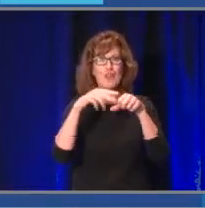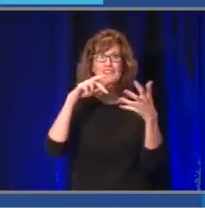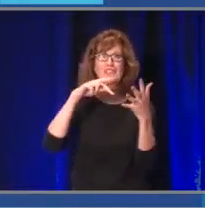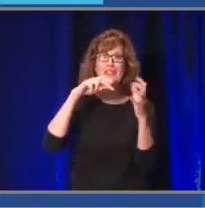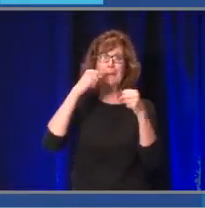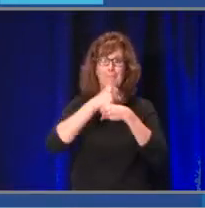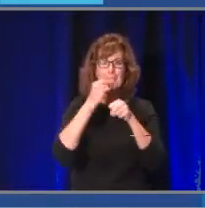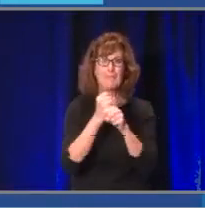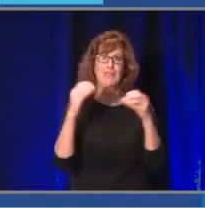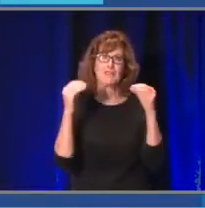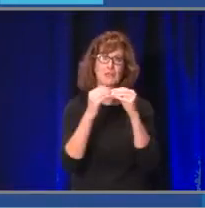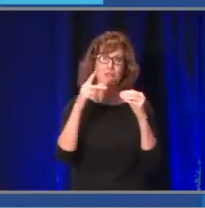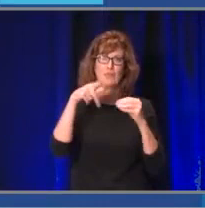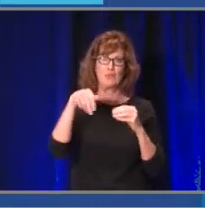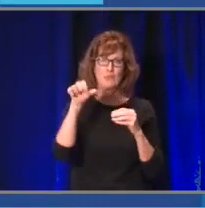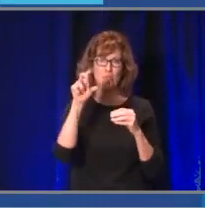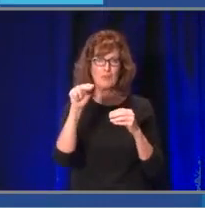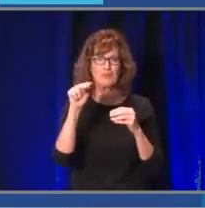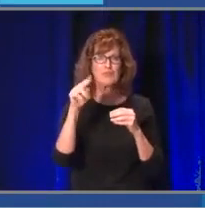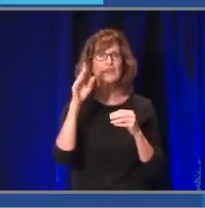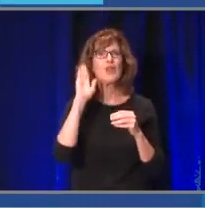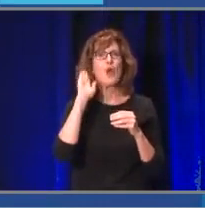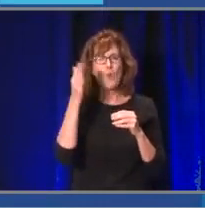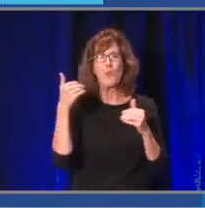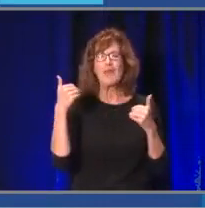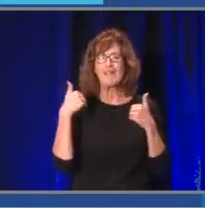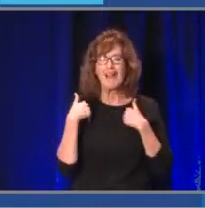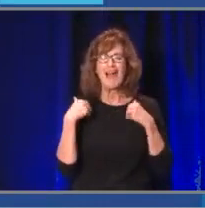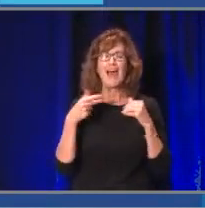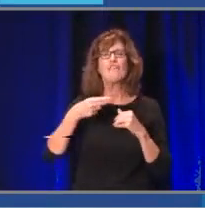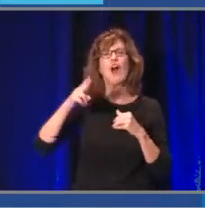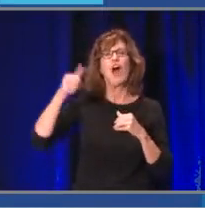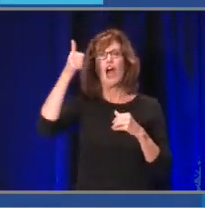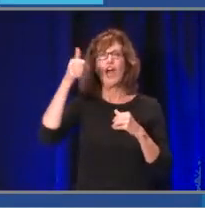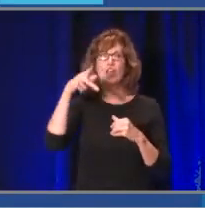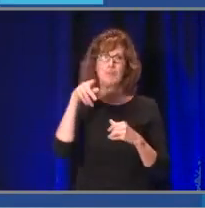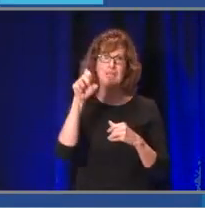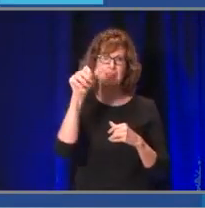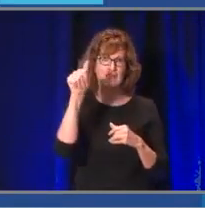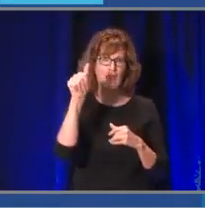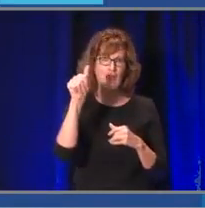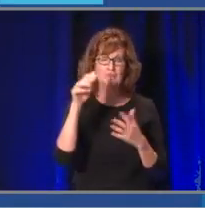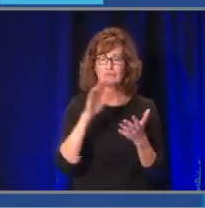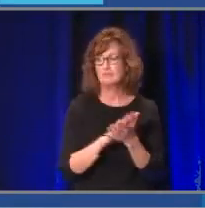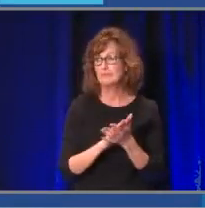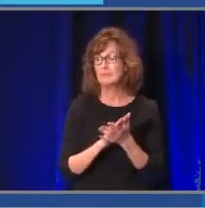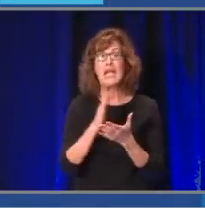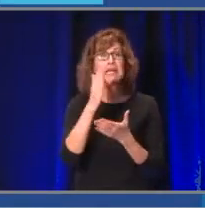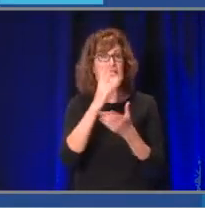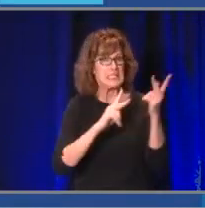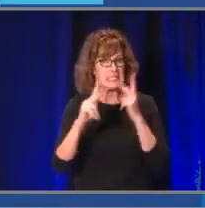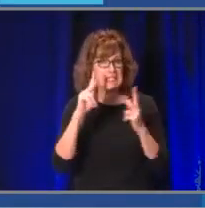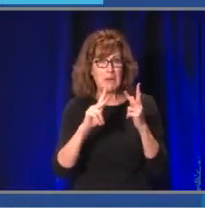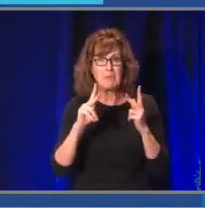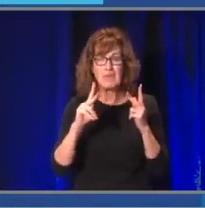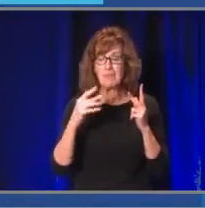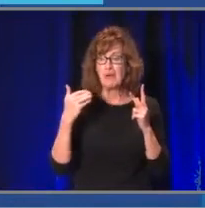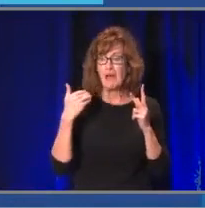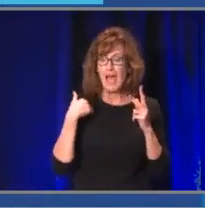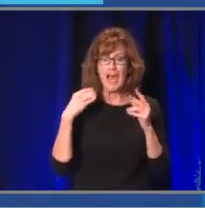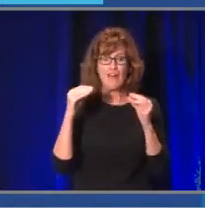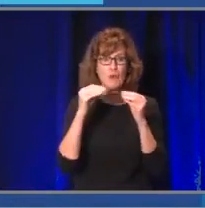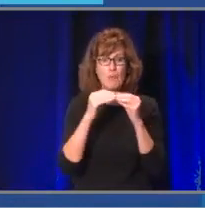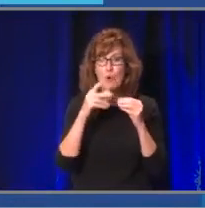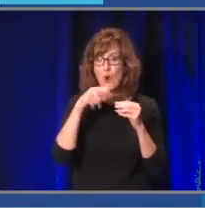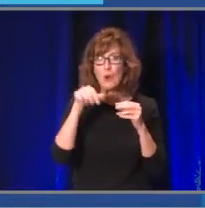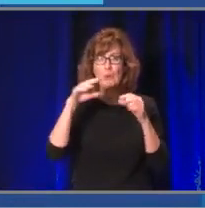just certain people that leak more PSA into their bloodstream than others. And there's obviously those with cancer. So PSA itself